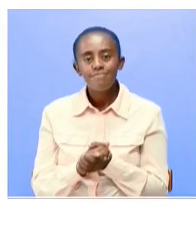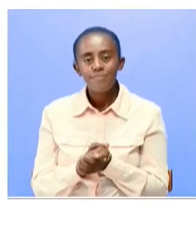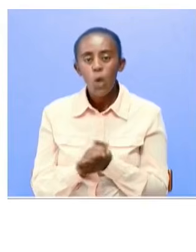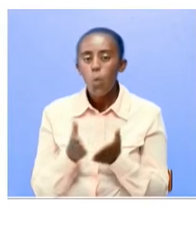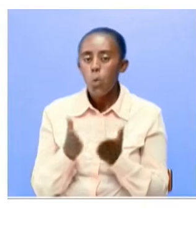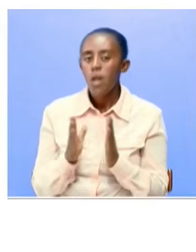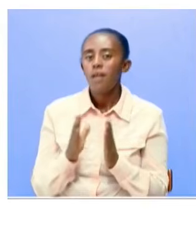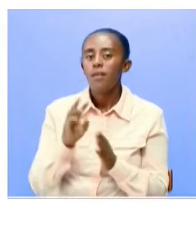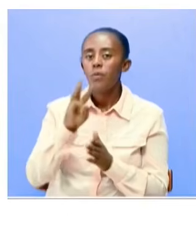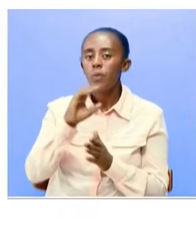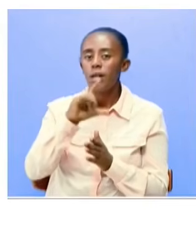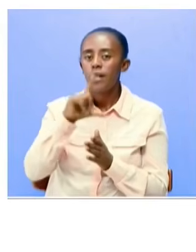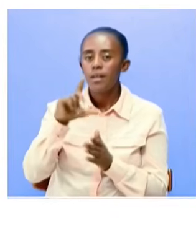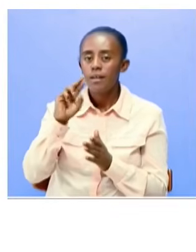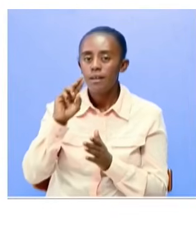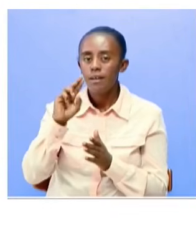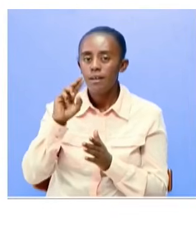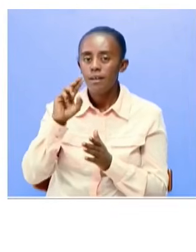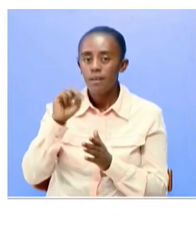willingly or